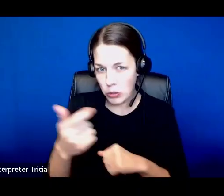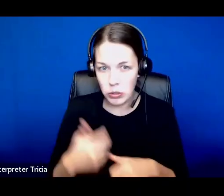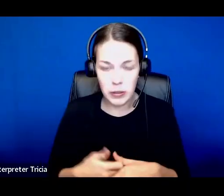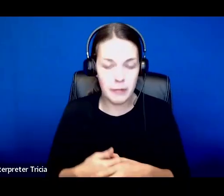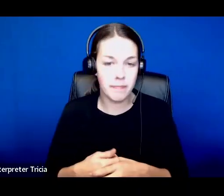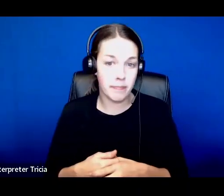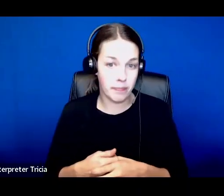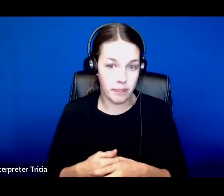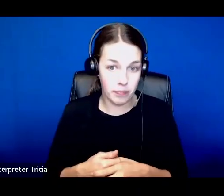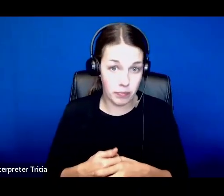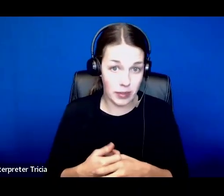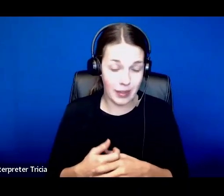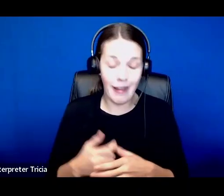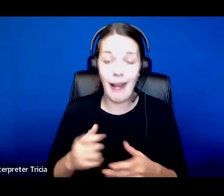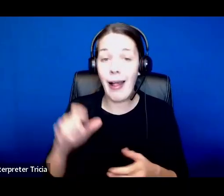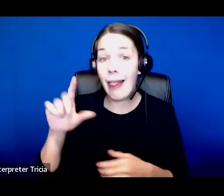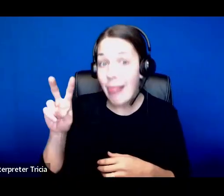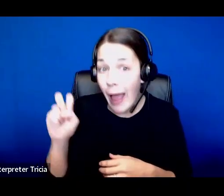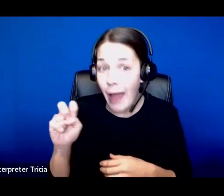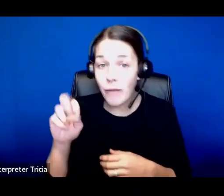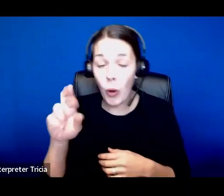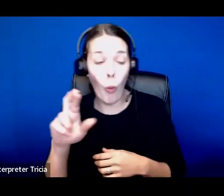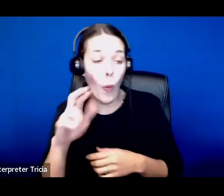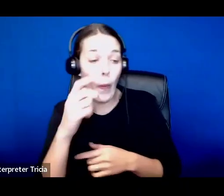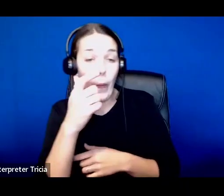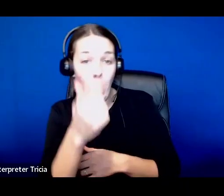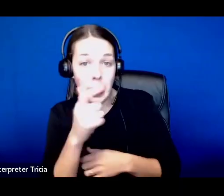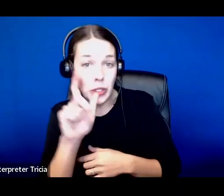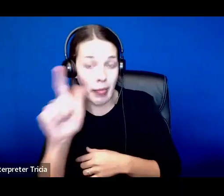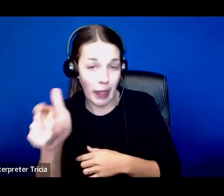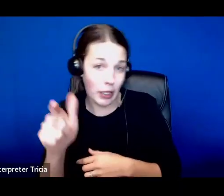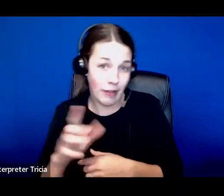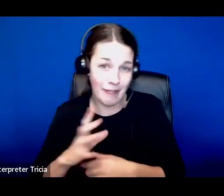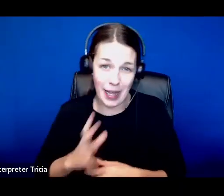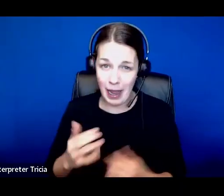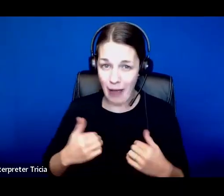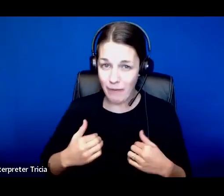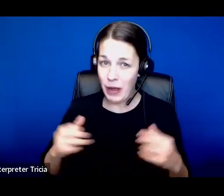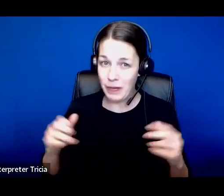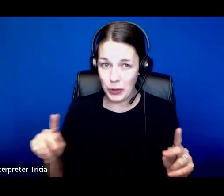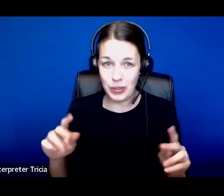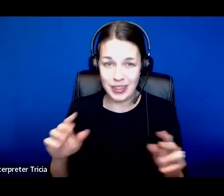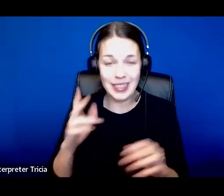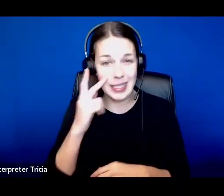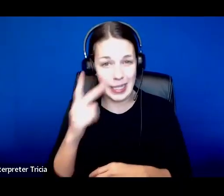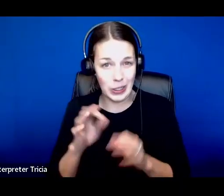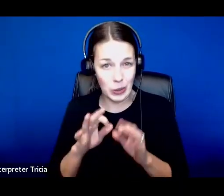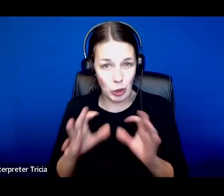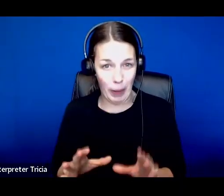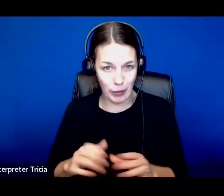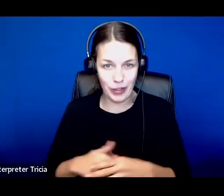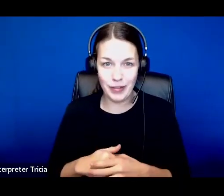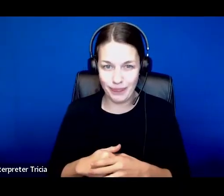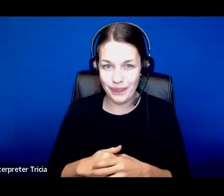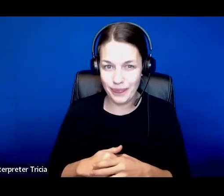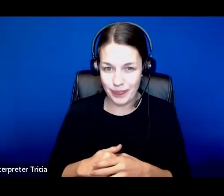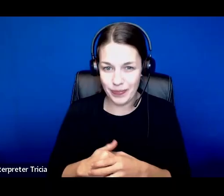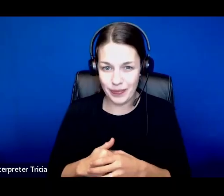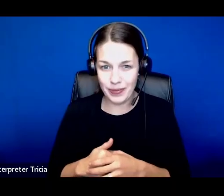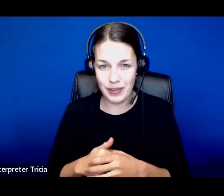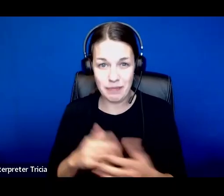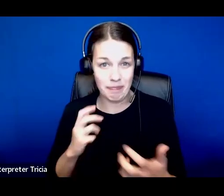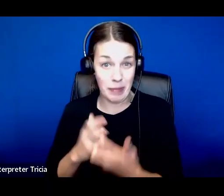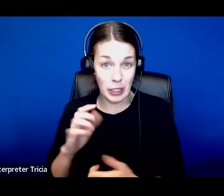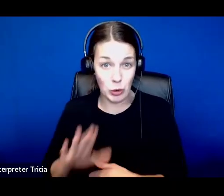you attend a live session or whether you catch up later, you have the opportunity to engage with the material in a way that suits